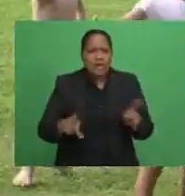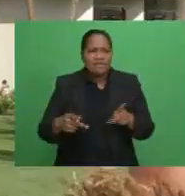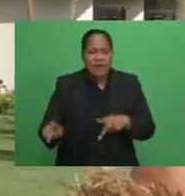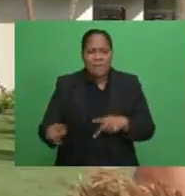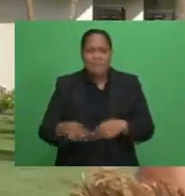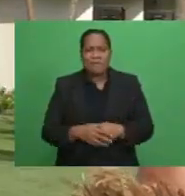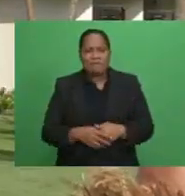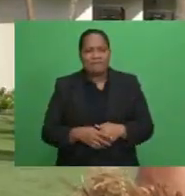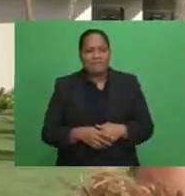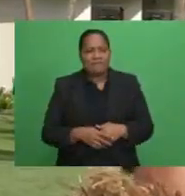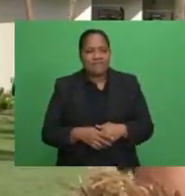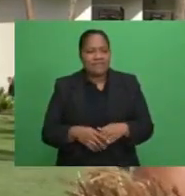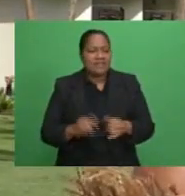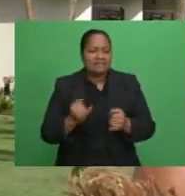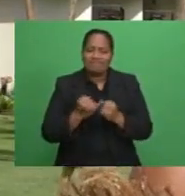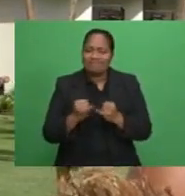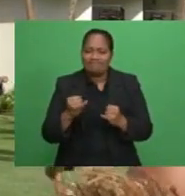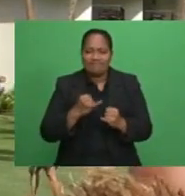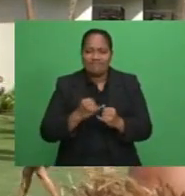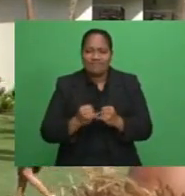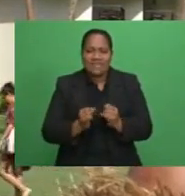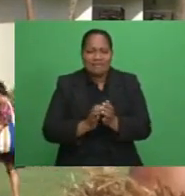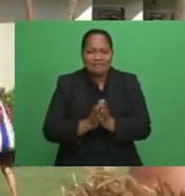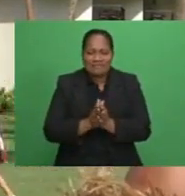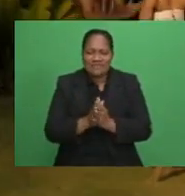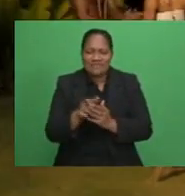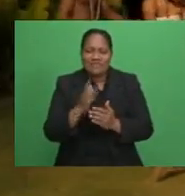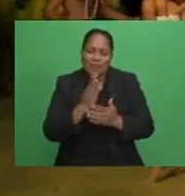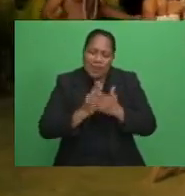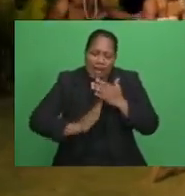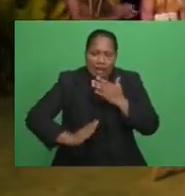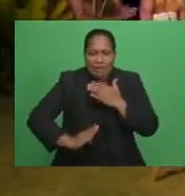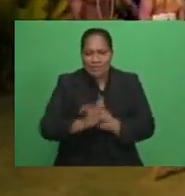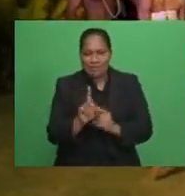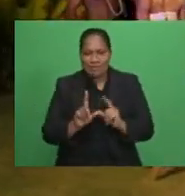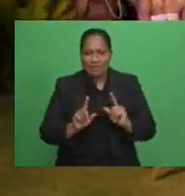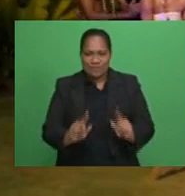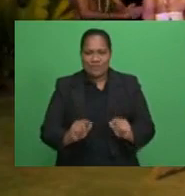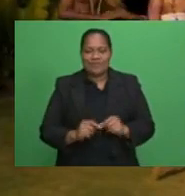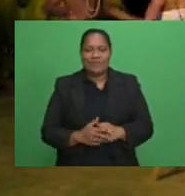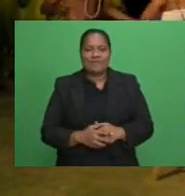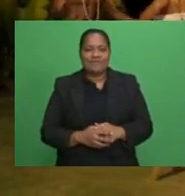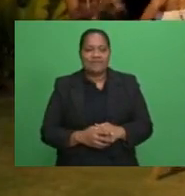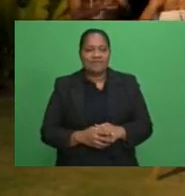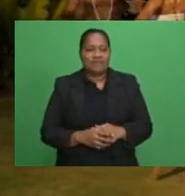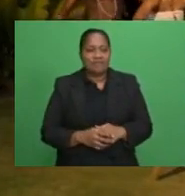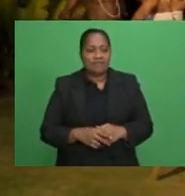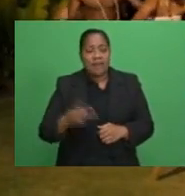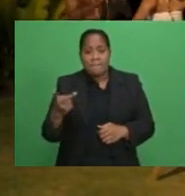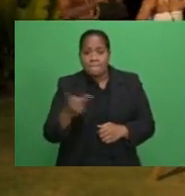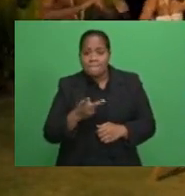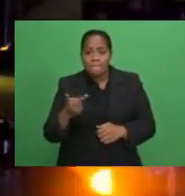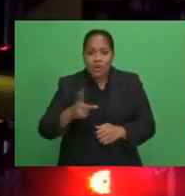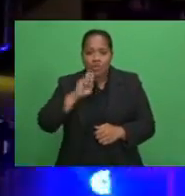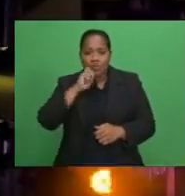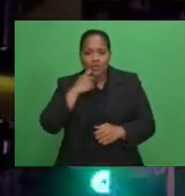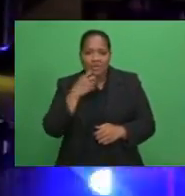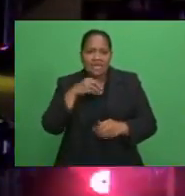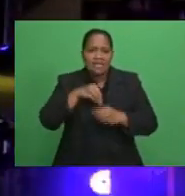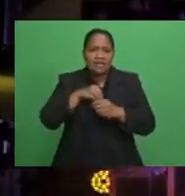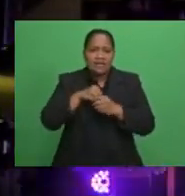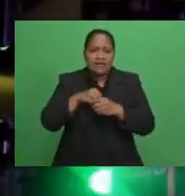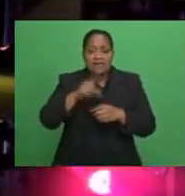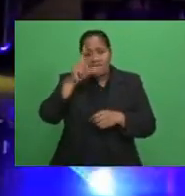for. It's very inspiring and humbling. They both will be part of the Fijian Resorts